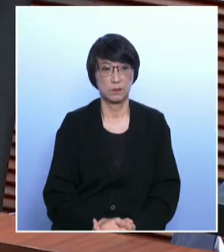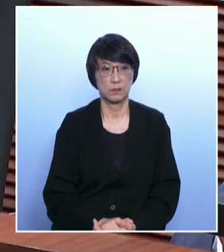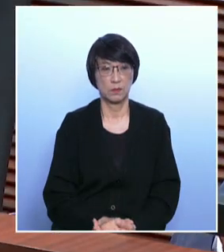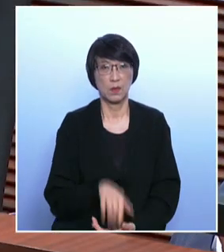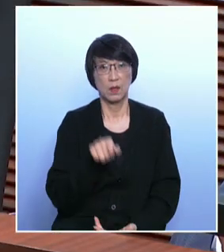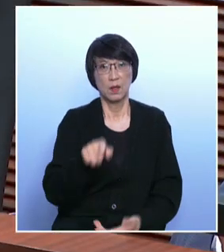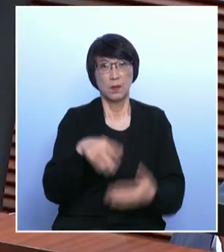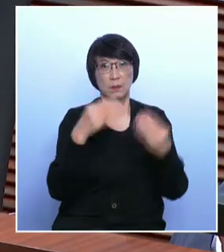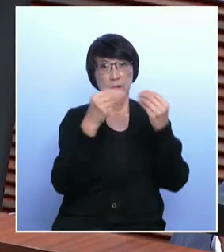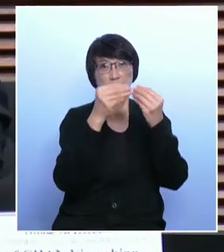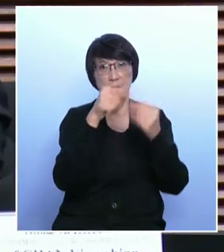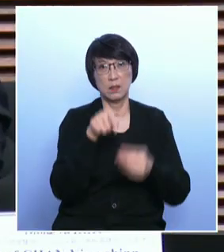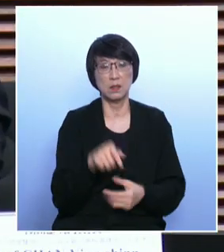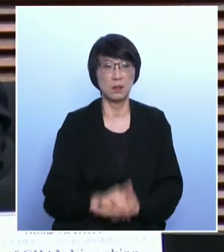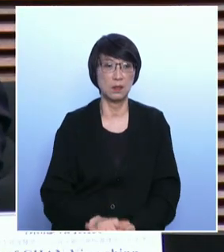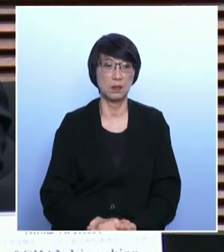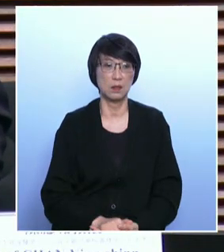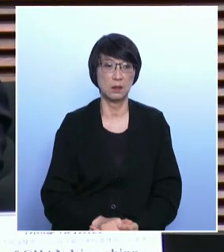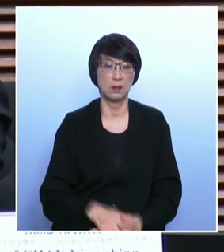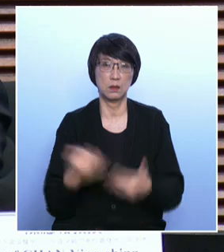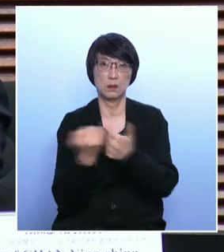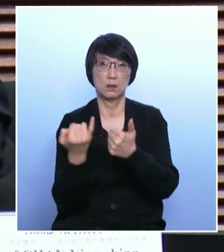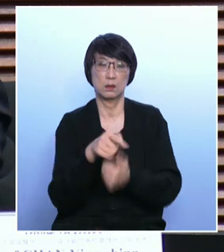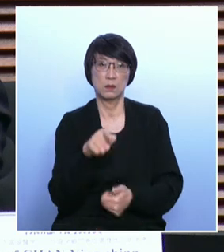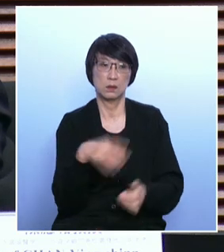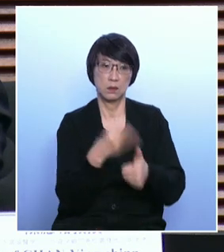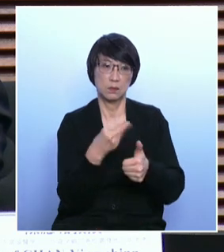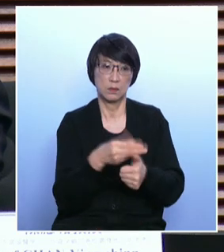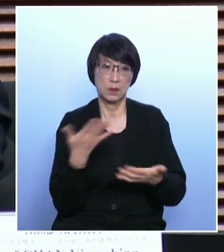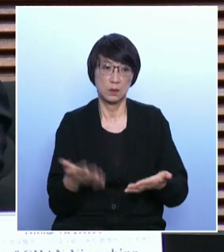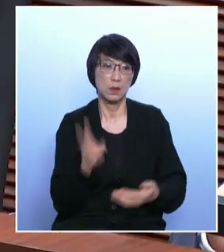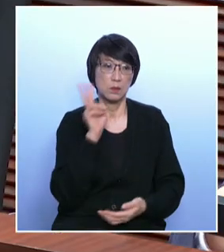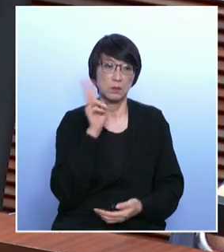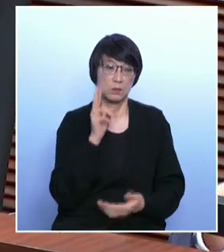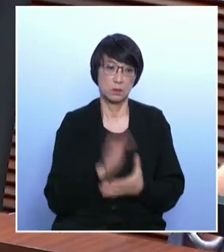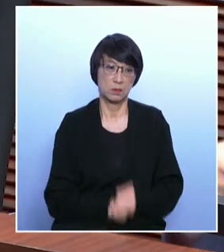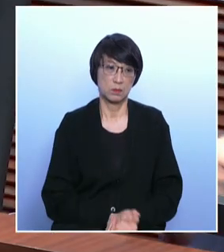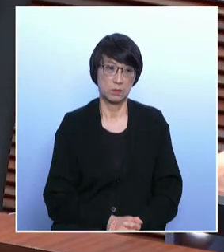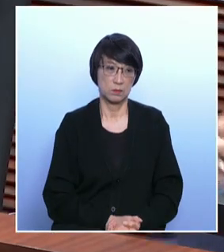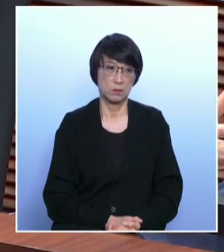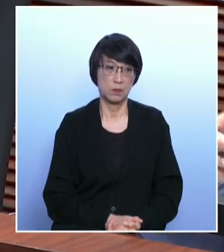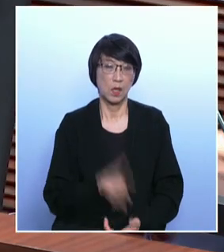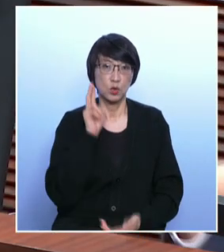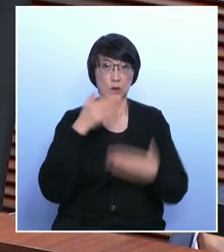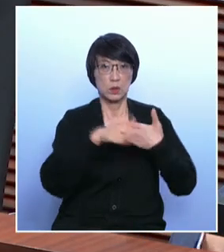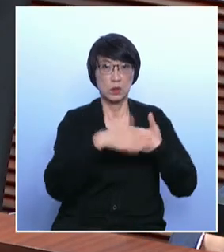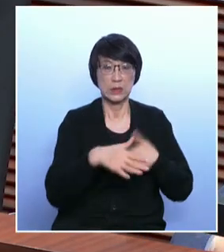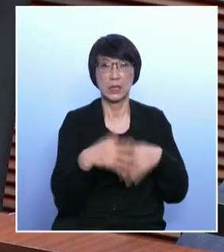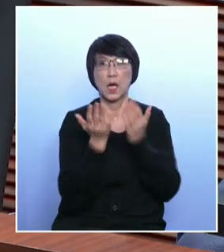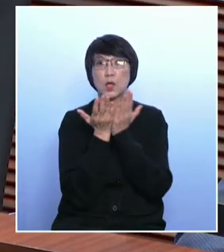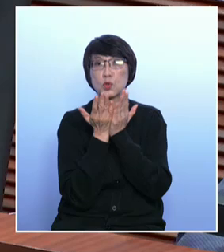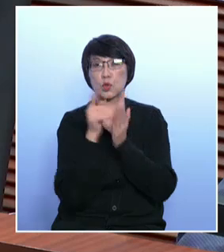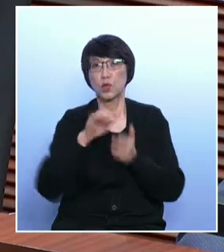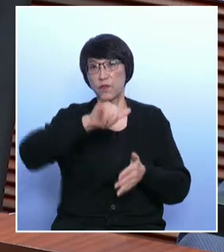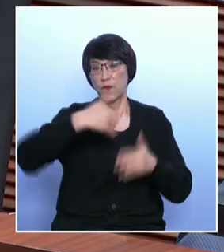and the teaching timetable will have to have regard to the curriculum arrangements. Students practice on their own. Just